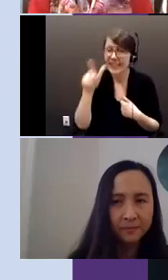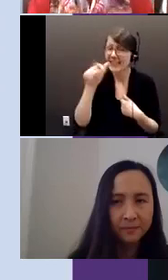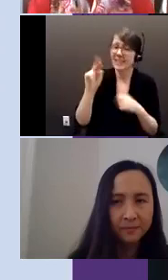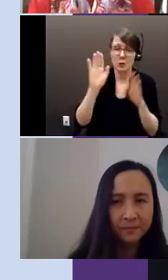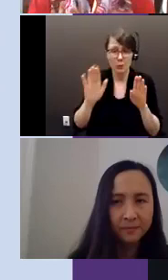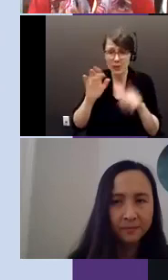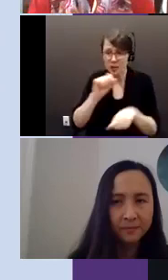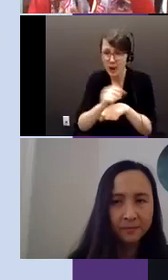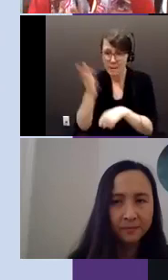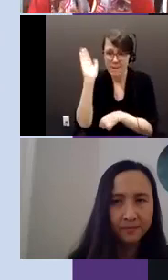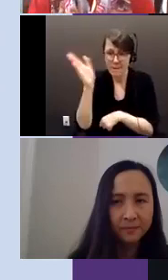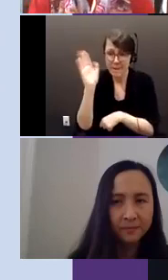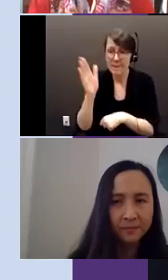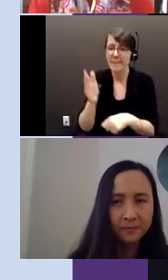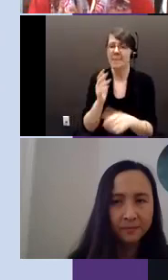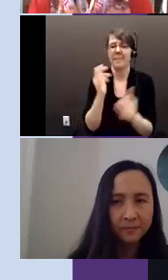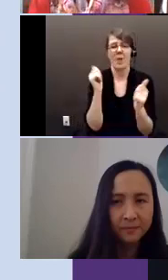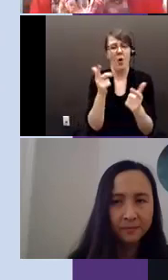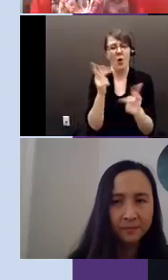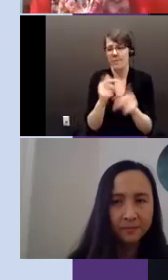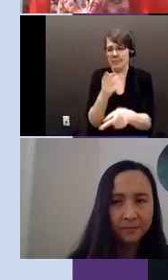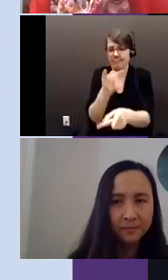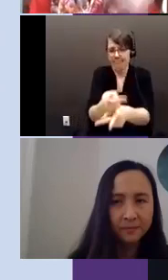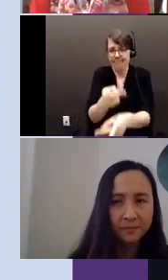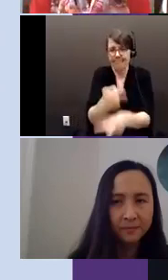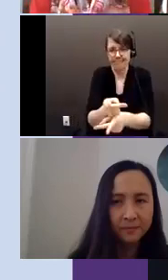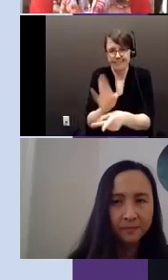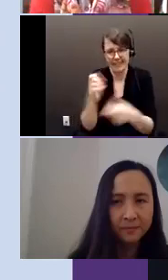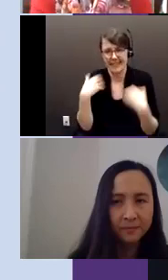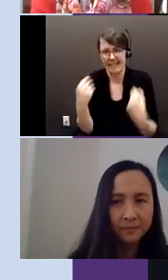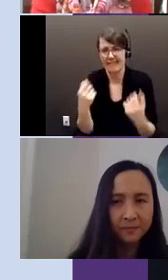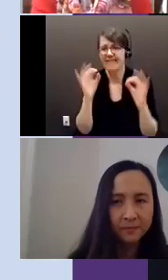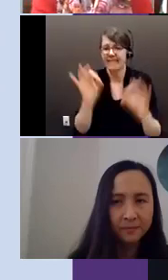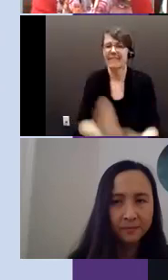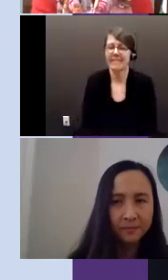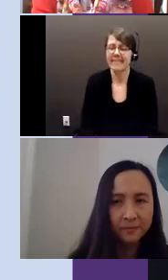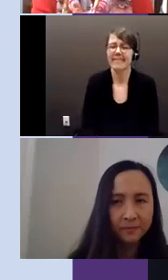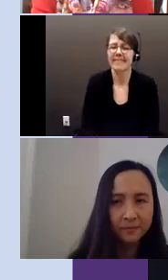care and be well. Thanks so much. Thank you so much, Laura, for having me. Bye, everyone. Bye.